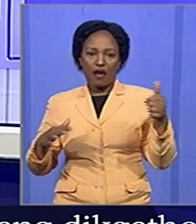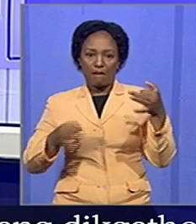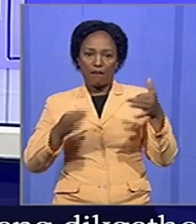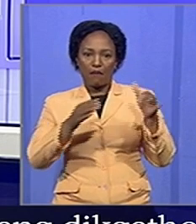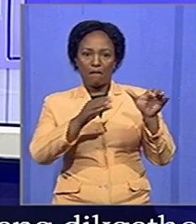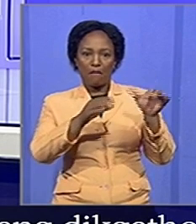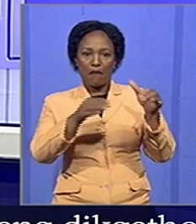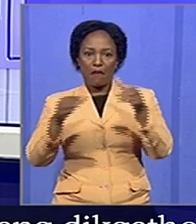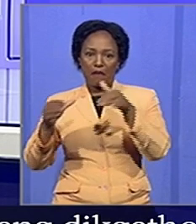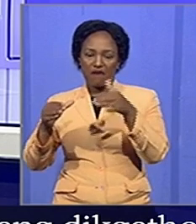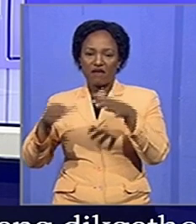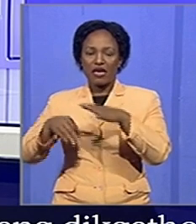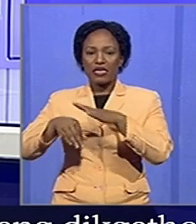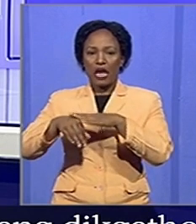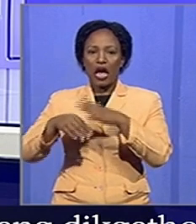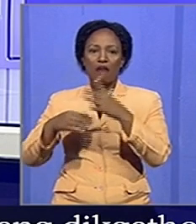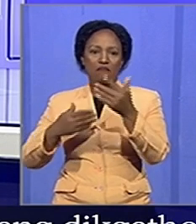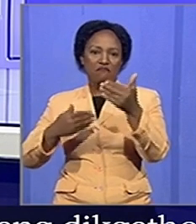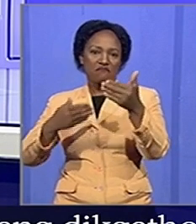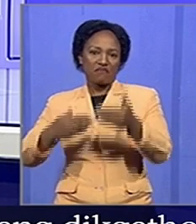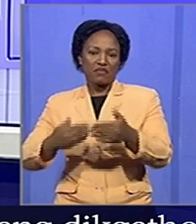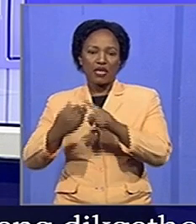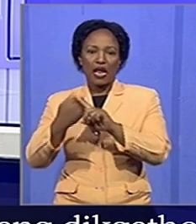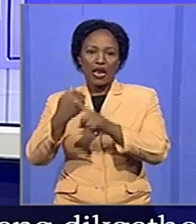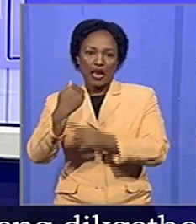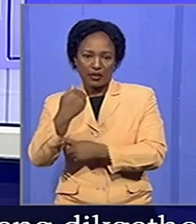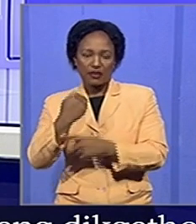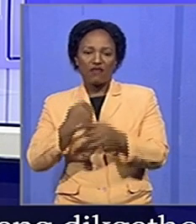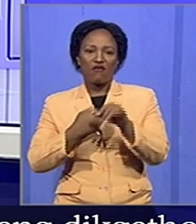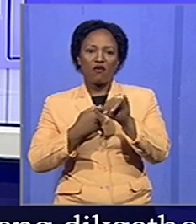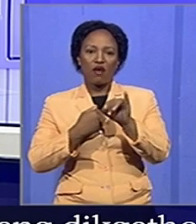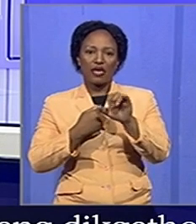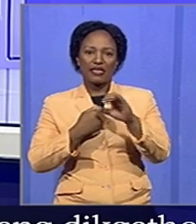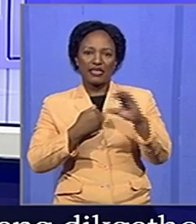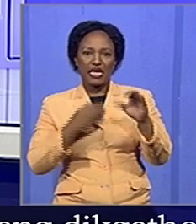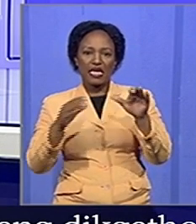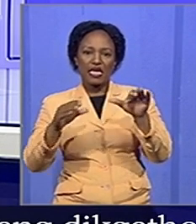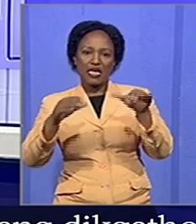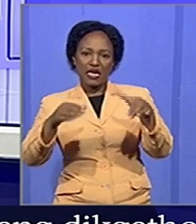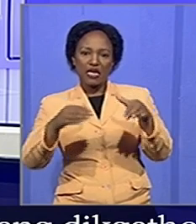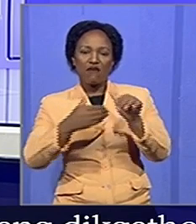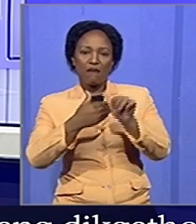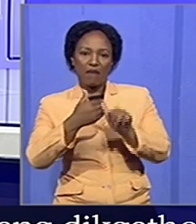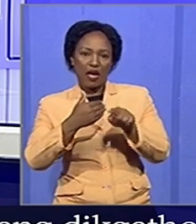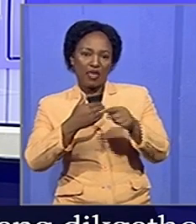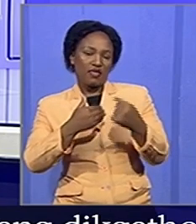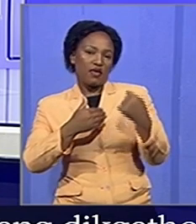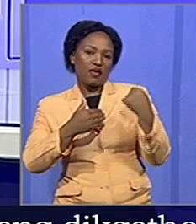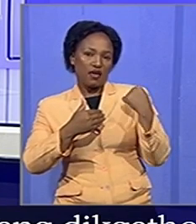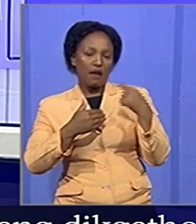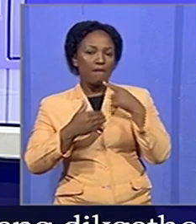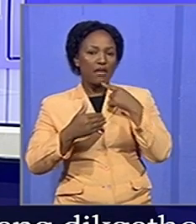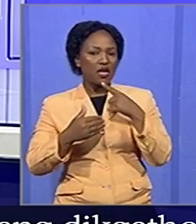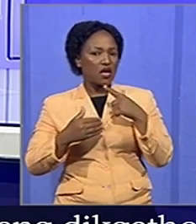fihlelletse nako e behilweng e le ya ho qetela ya IEC ya ka tlakubele seo ha se bolele ho hloka leeme.